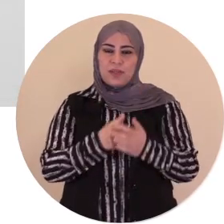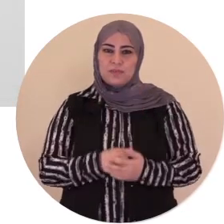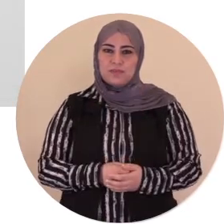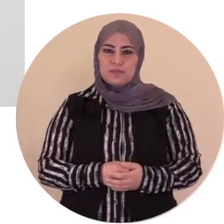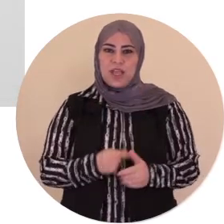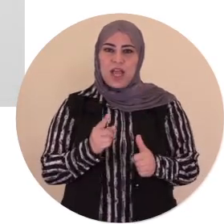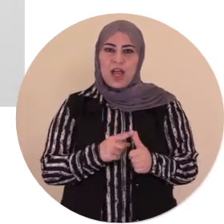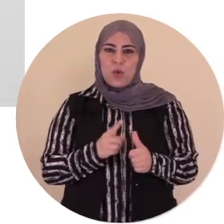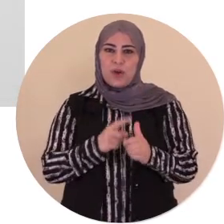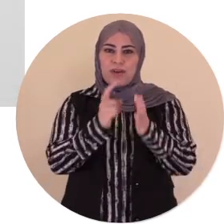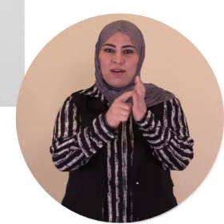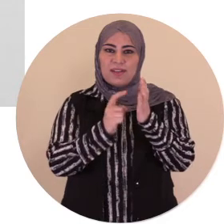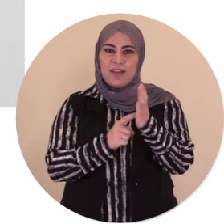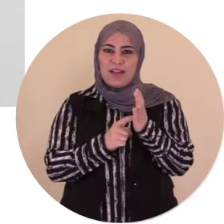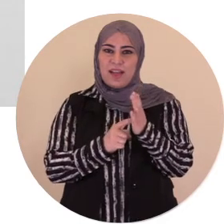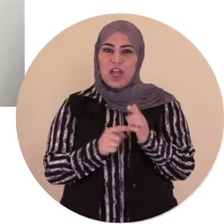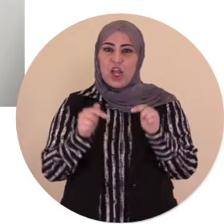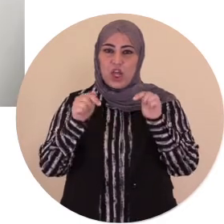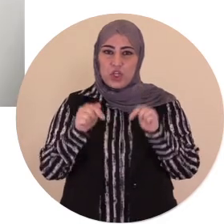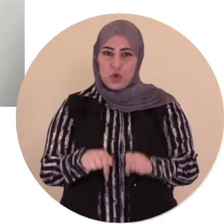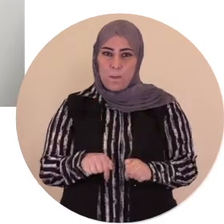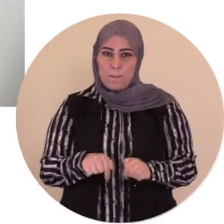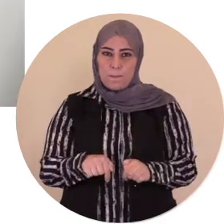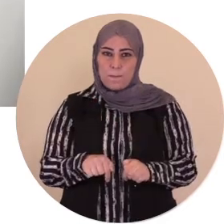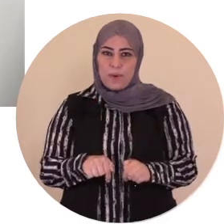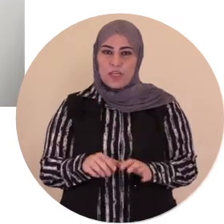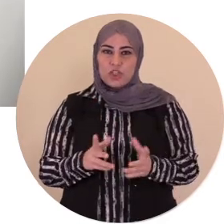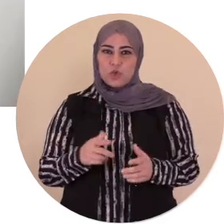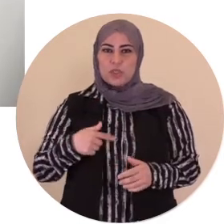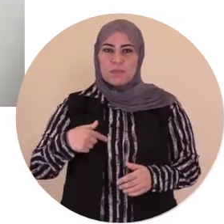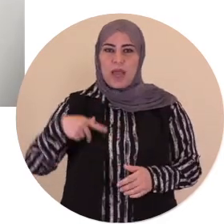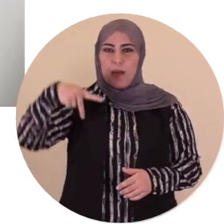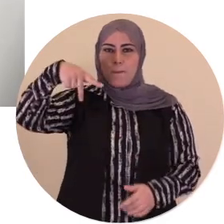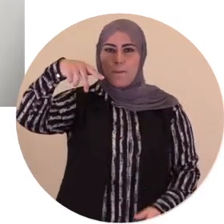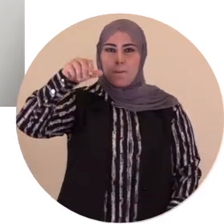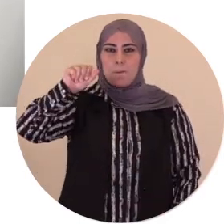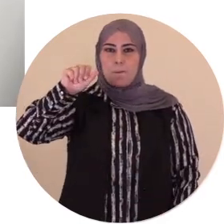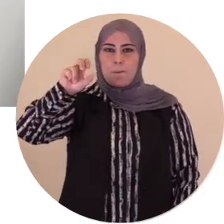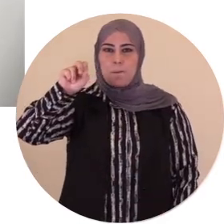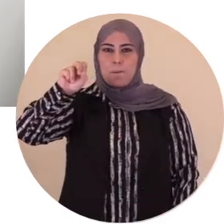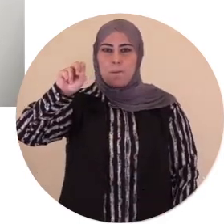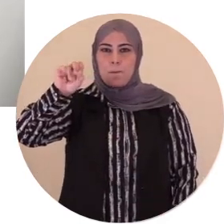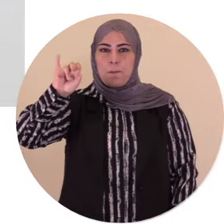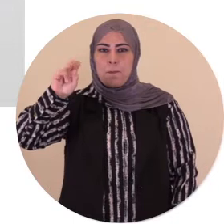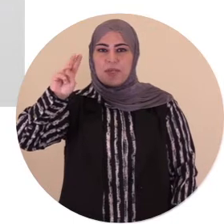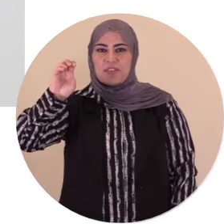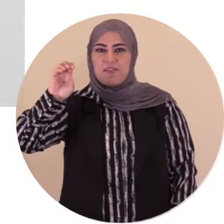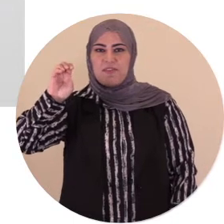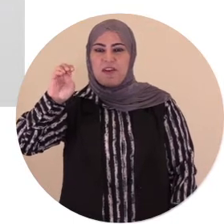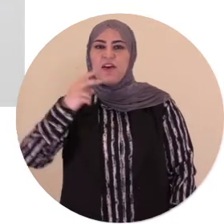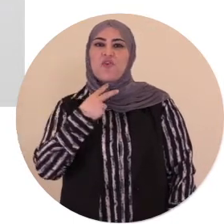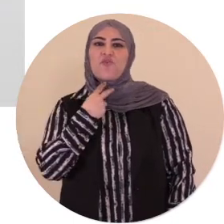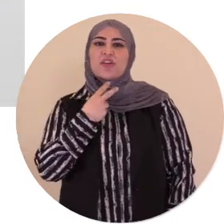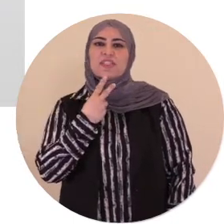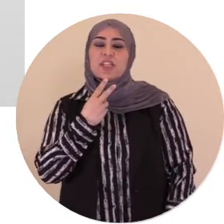rule we have today for us is the passive rule. It's one of my favorite rules. Basically, we use the passive when we want to focus on